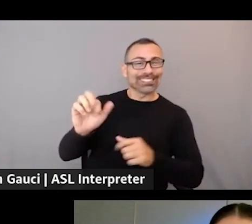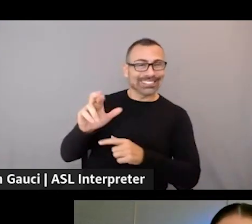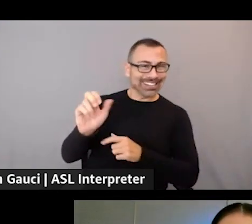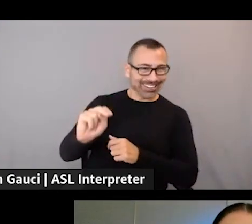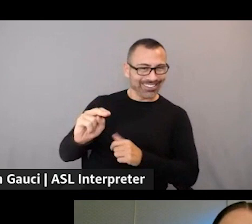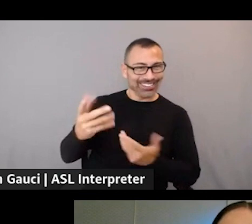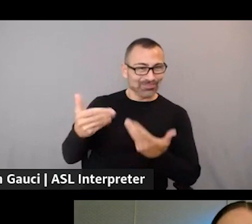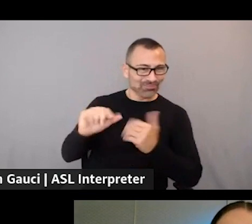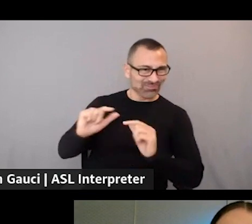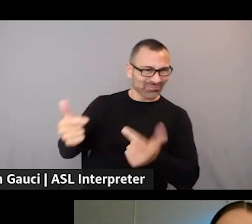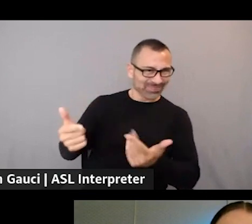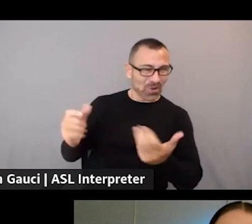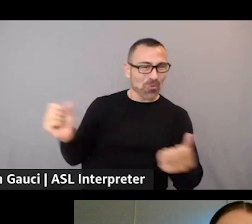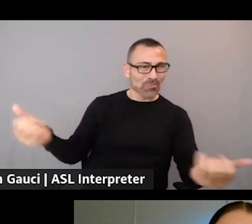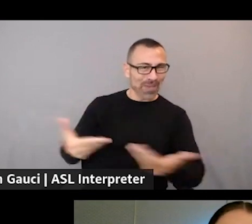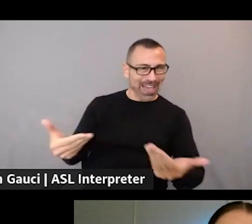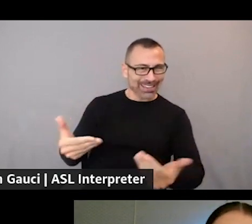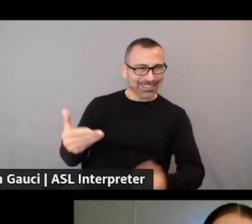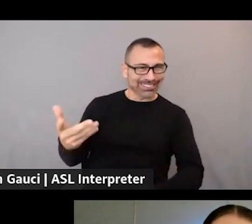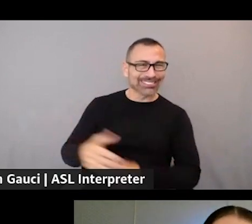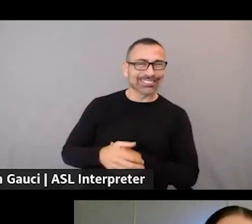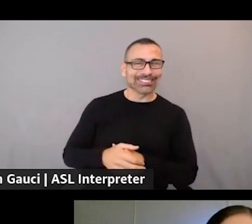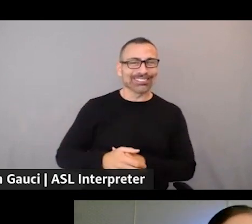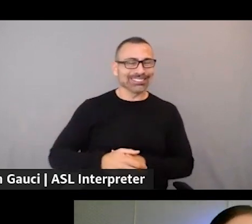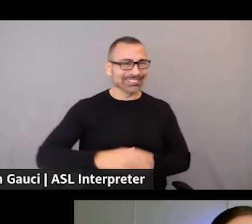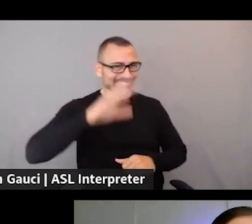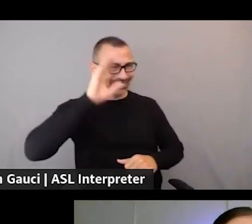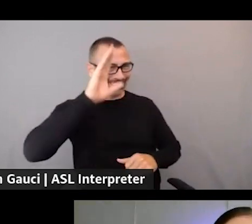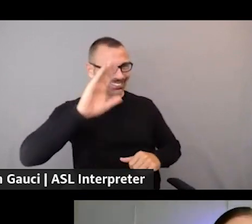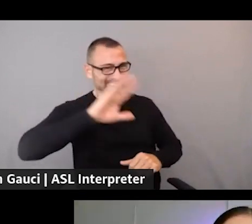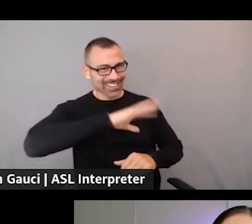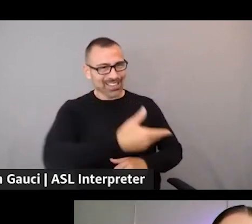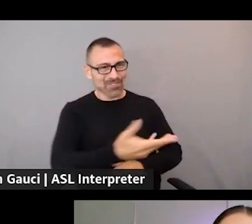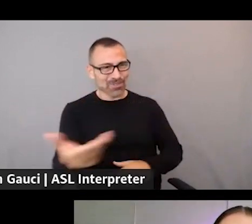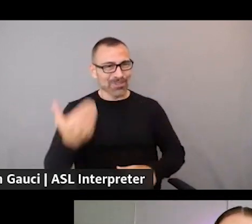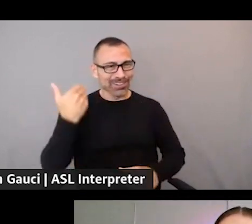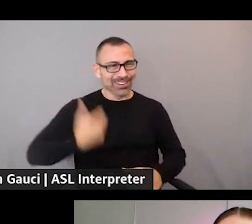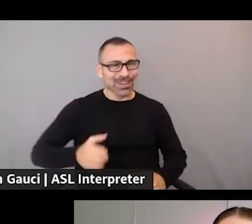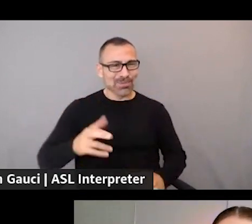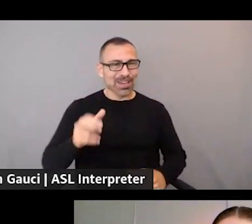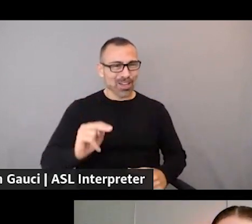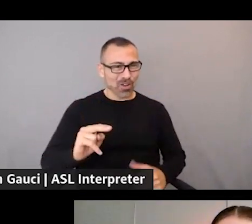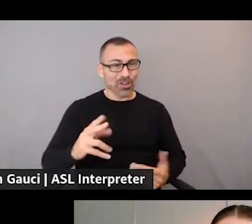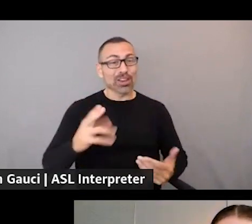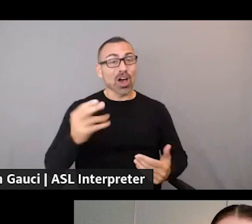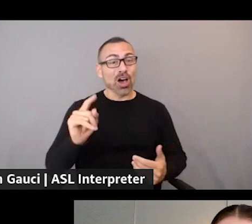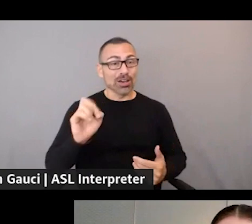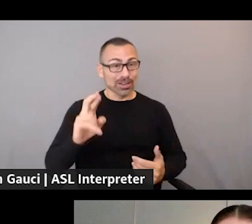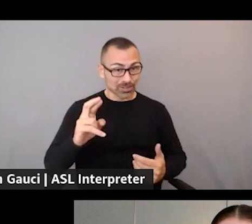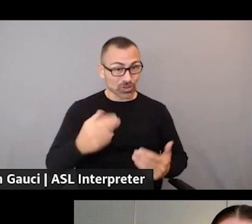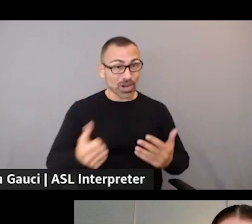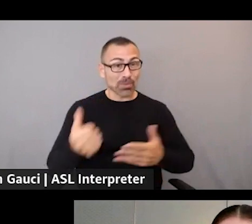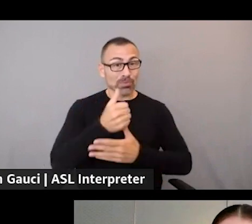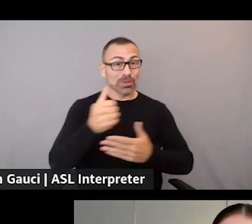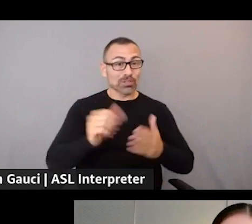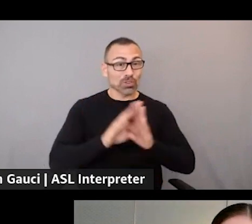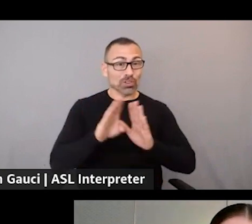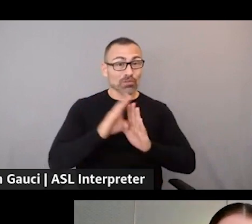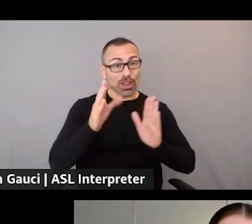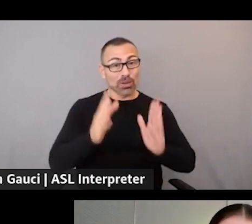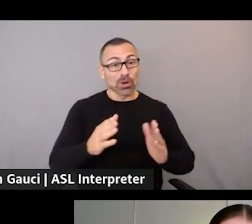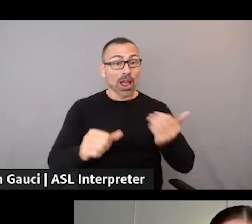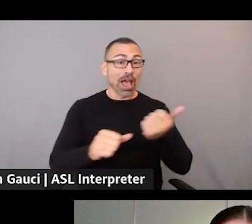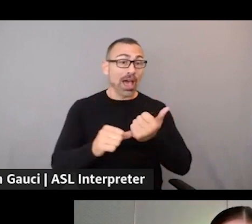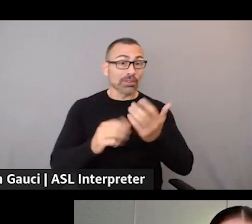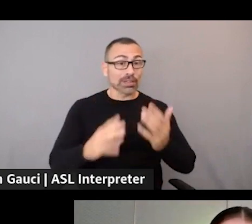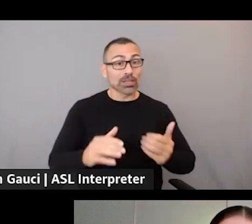Aaron, welcome back. Hey everyone, my name is Aaron Hunter. I'm a principal developer advocate on the AWS Training and Certification team, and we're